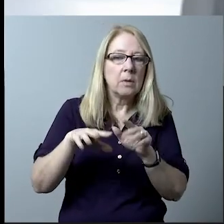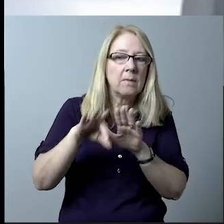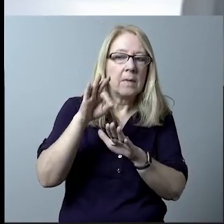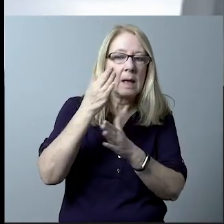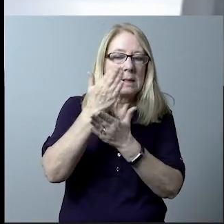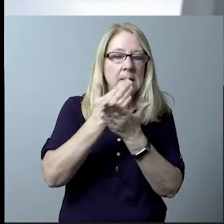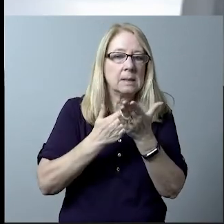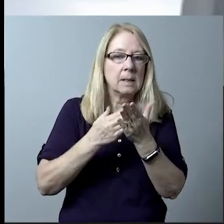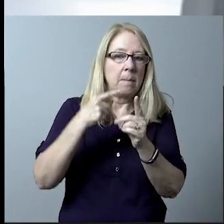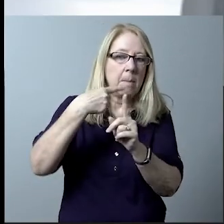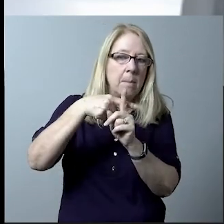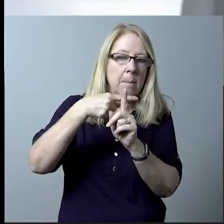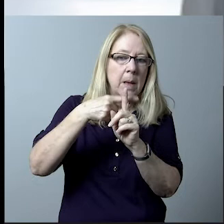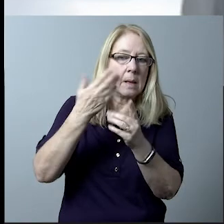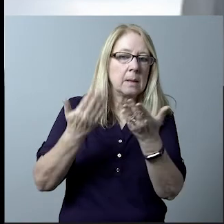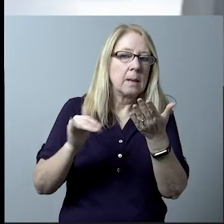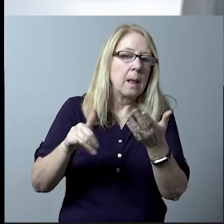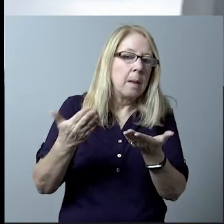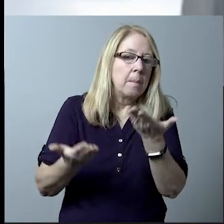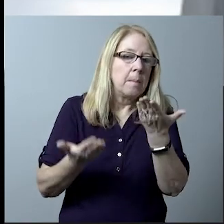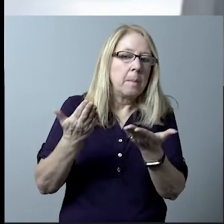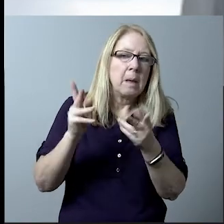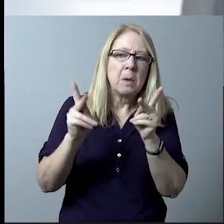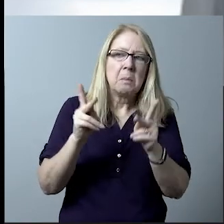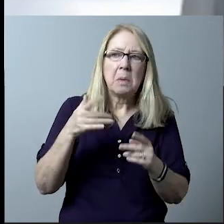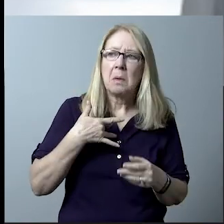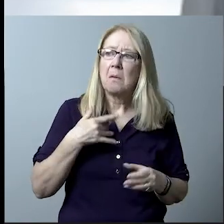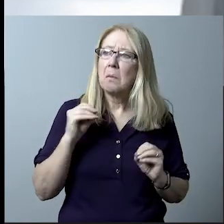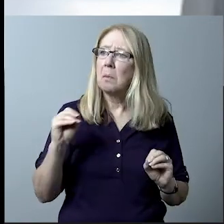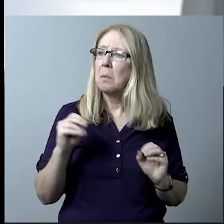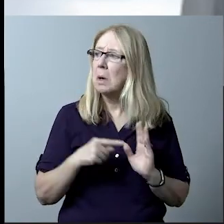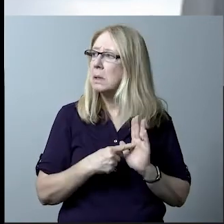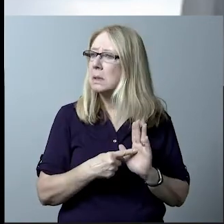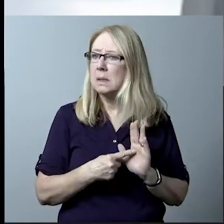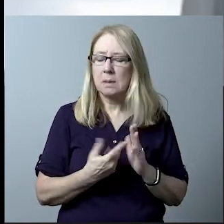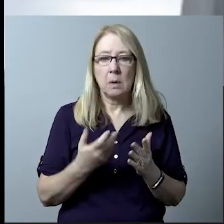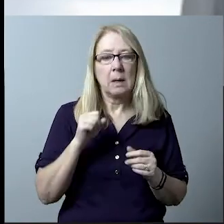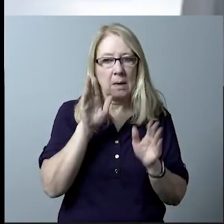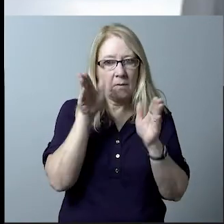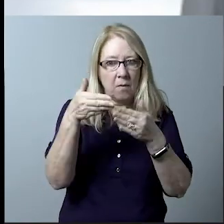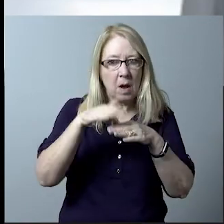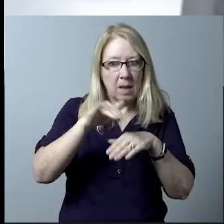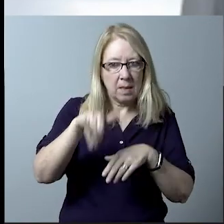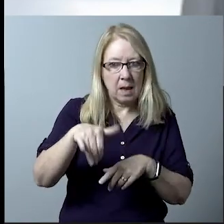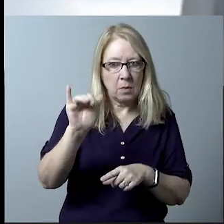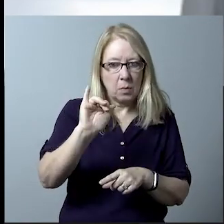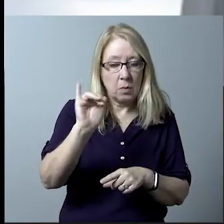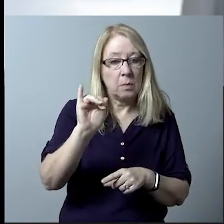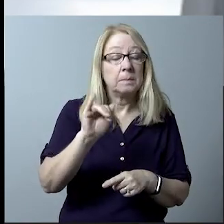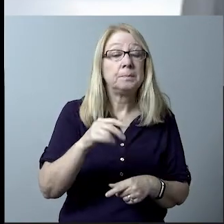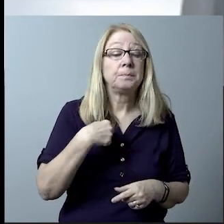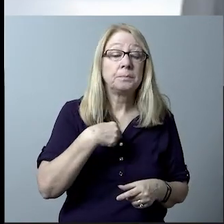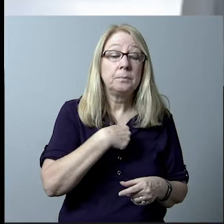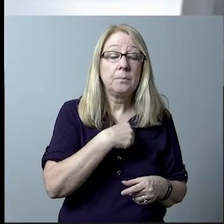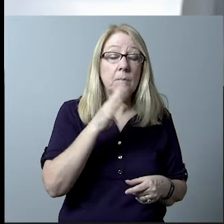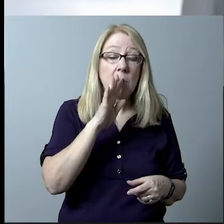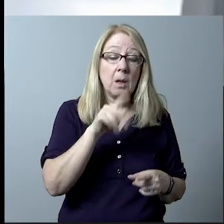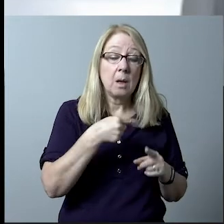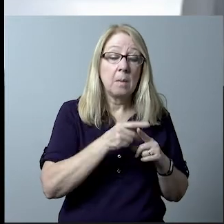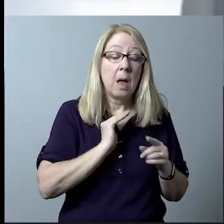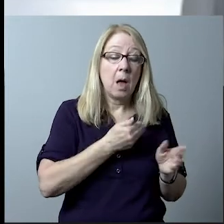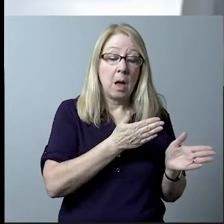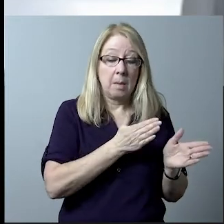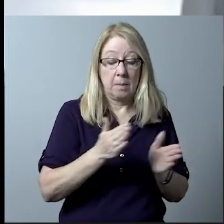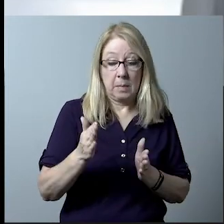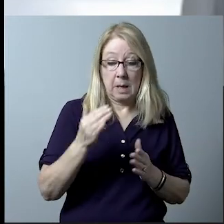testing so that we can try to pick up some of the positive cases that maybe the people aren't symptomatic, and we can put a focus there as well. I will tell you